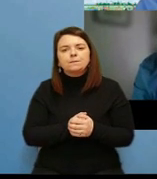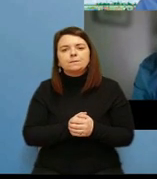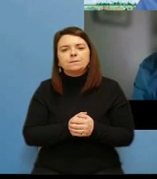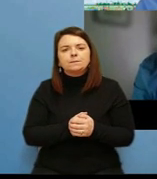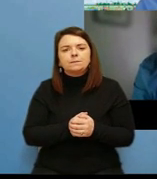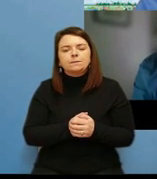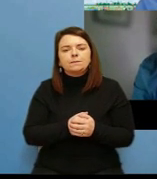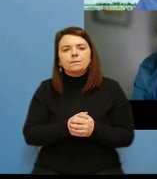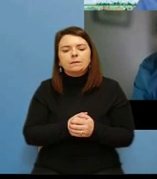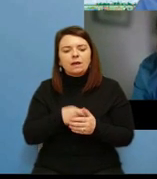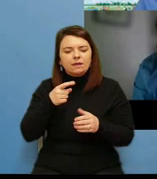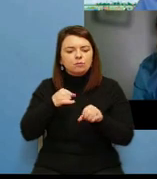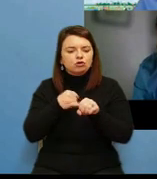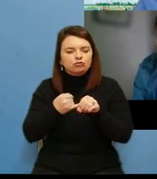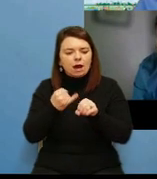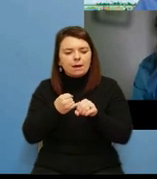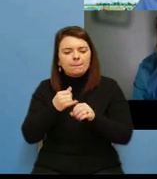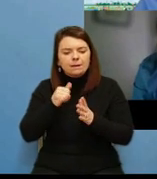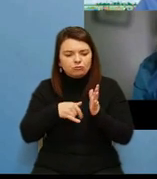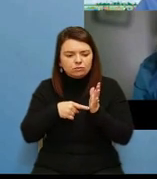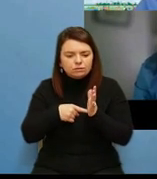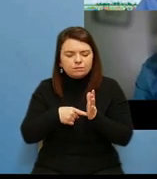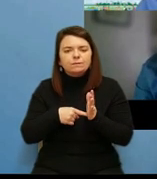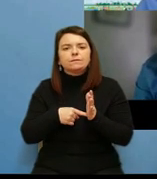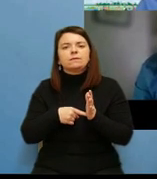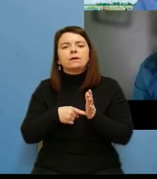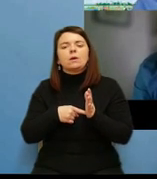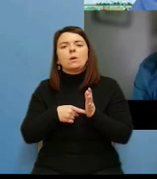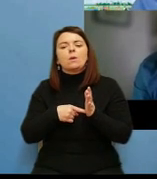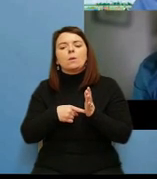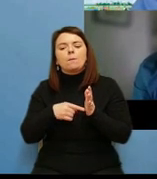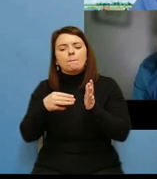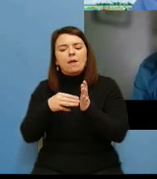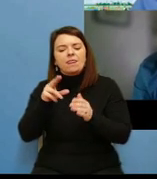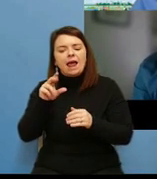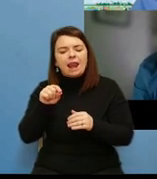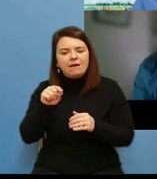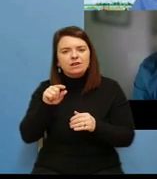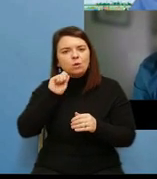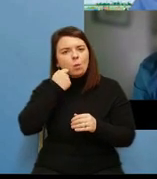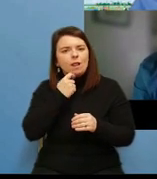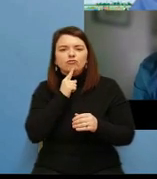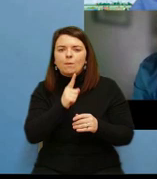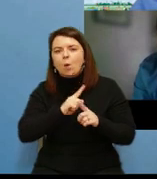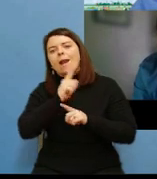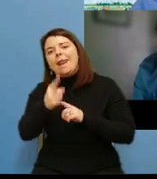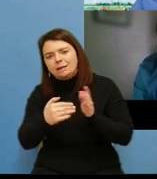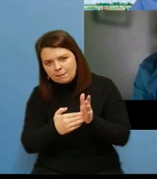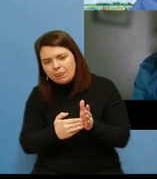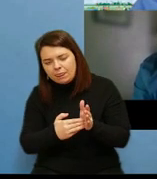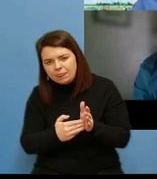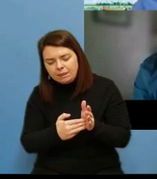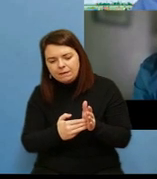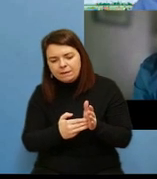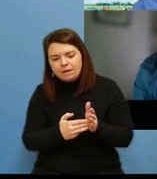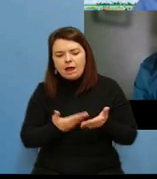efficiency expectations already baked into our budgets. The prescribing efficiency forecast has been revised down in the month 11, so that will